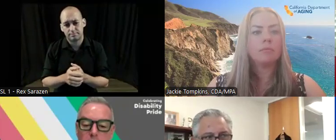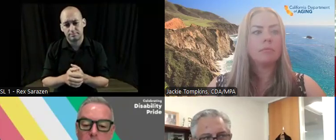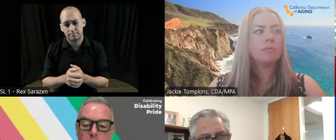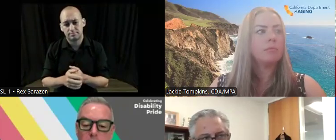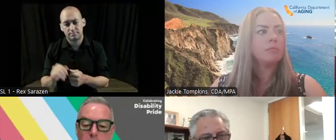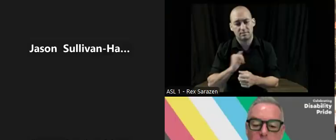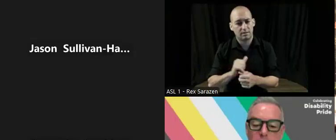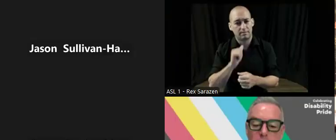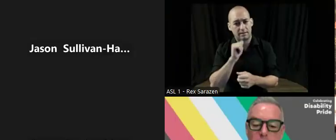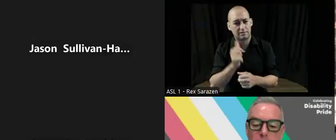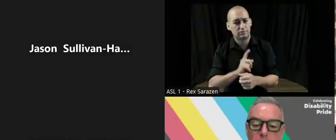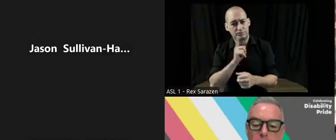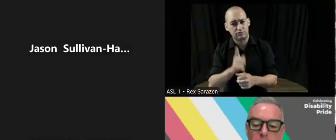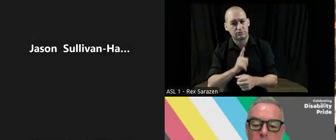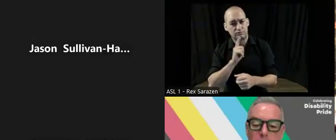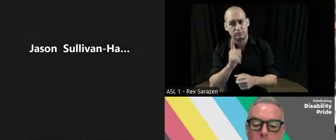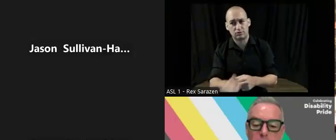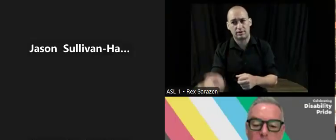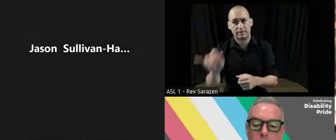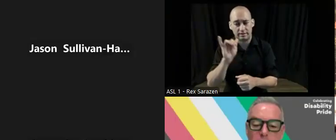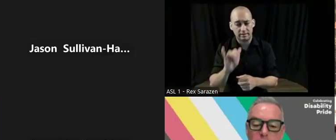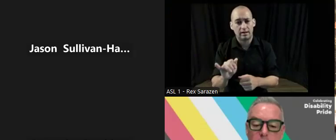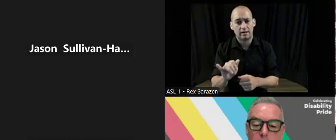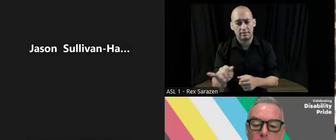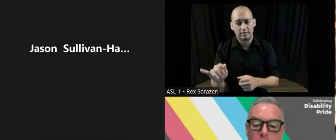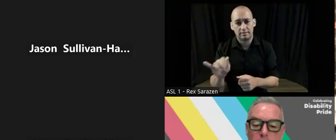not certain that